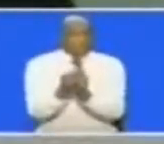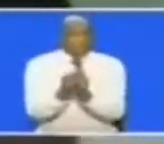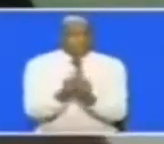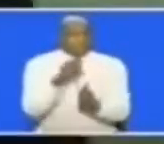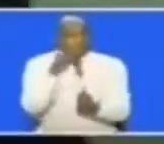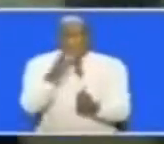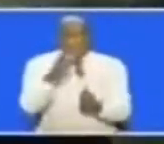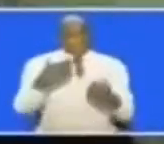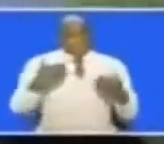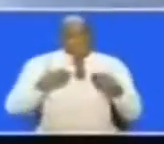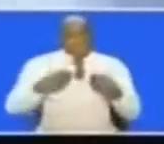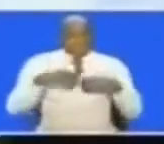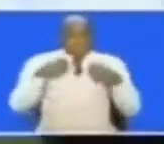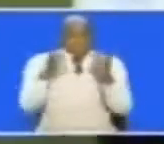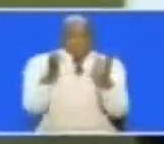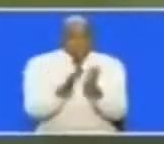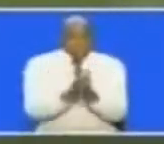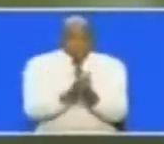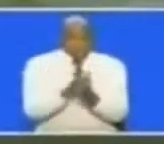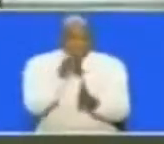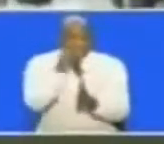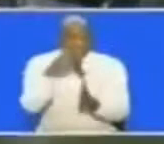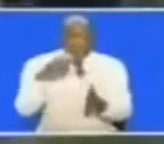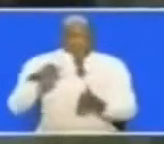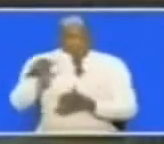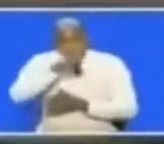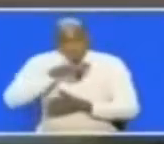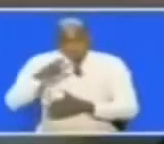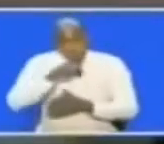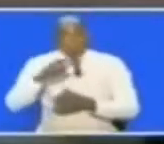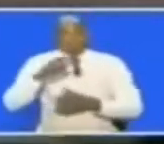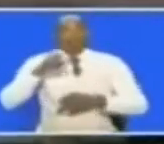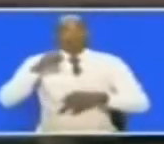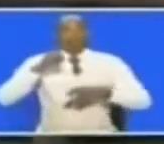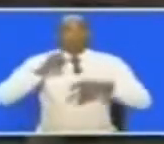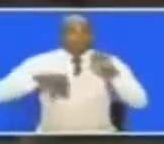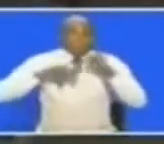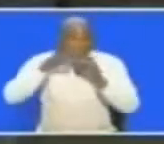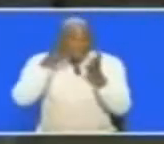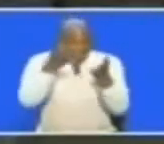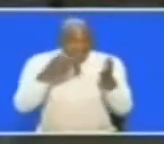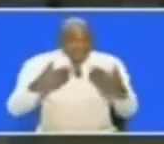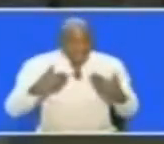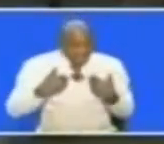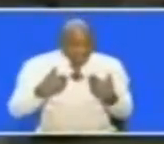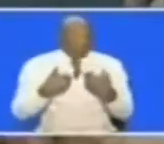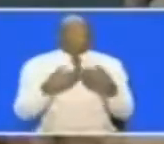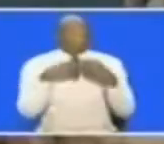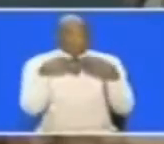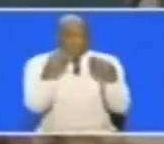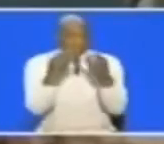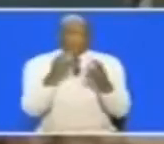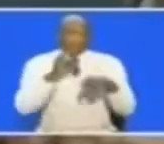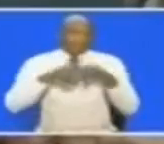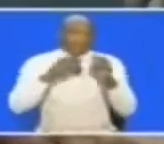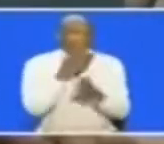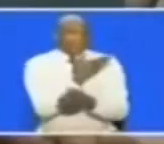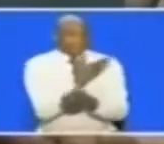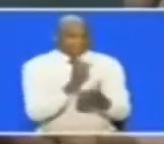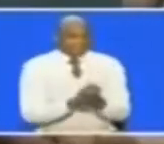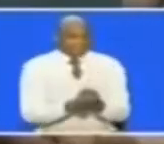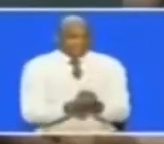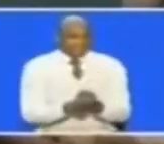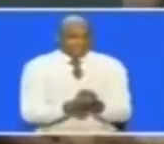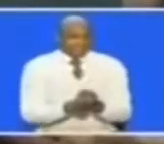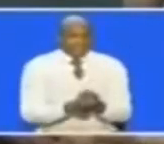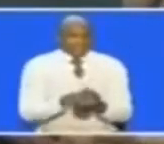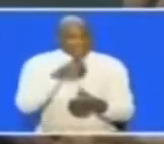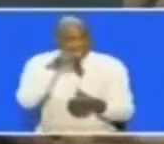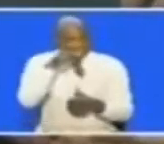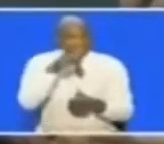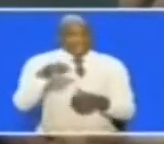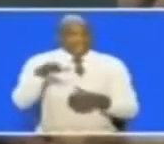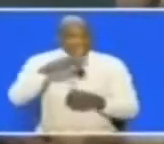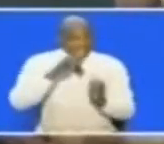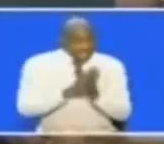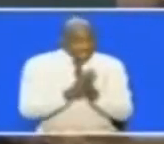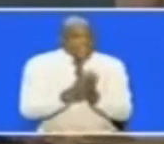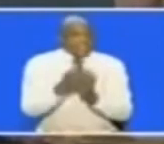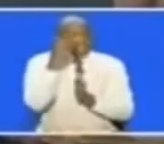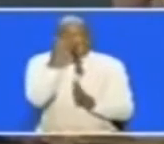These loads are delivered by the bushel to local restaurants like Cantler's Riverside Inn. The Annapolis hotspot